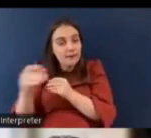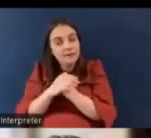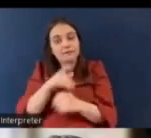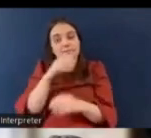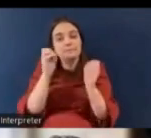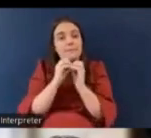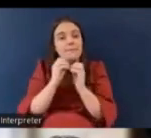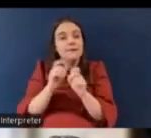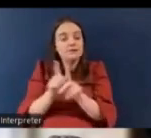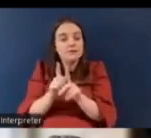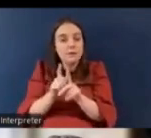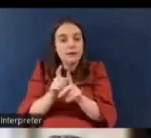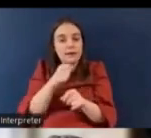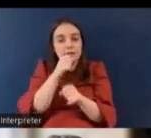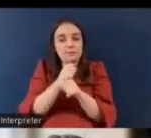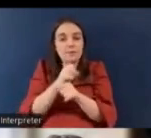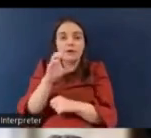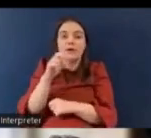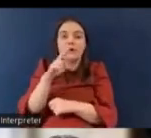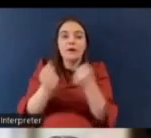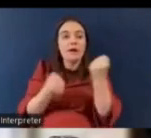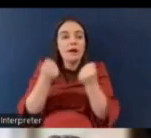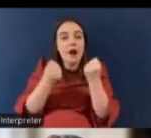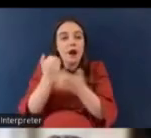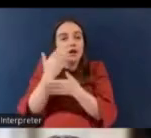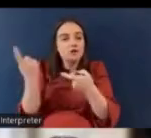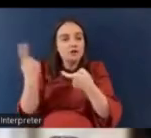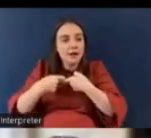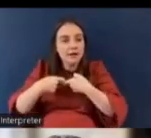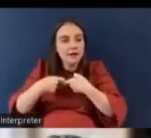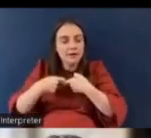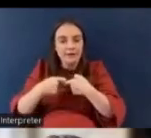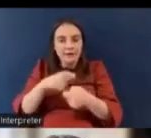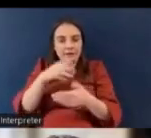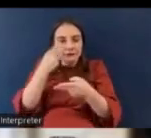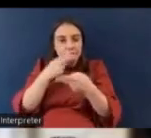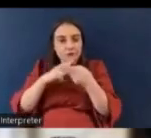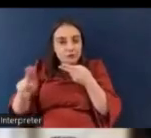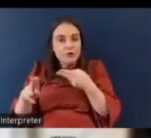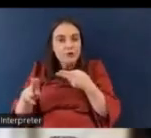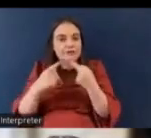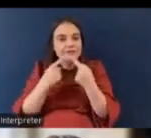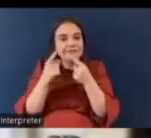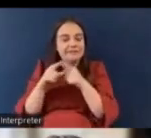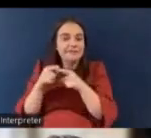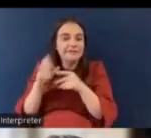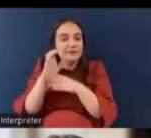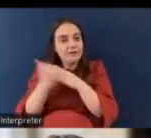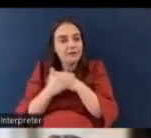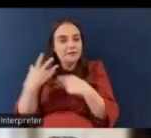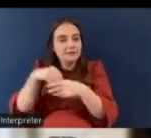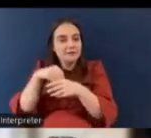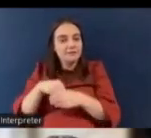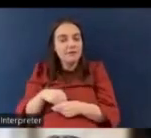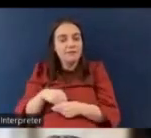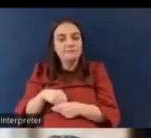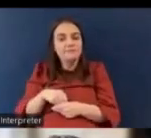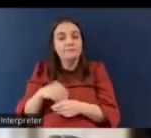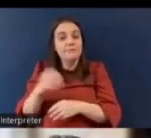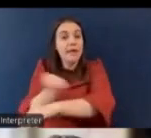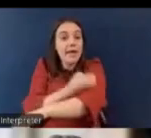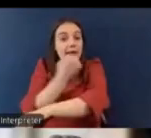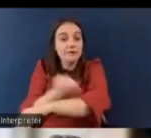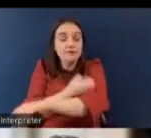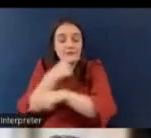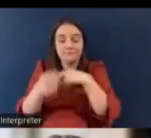know, carpool sharing and stuff like that. And again, the insurance and other costs that are involved with that. Energy costs are always